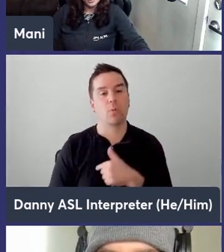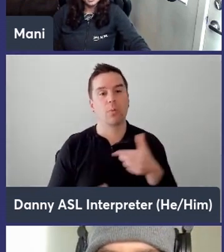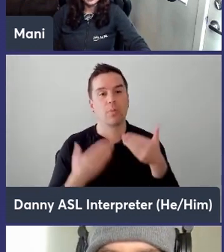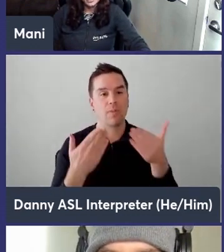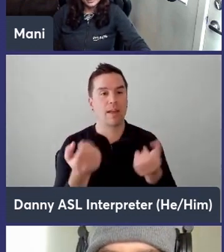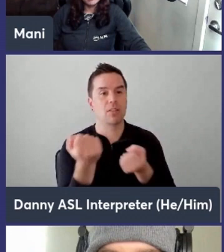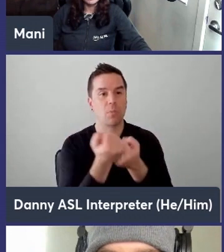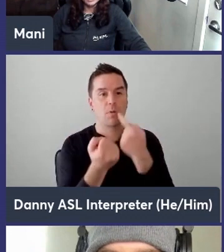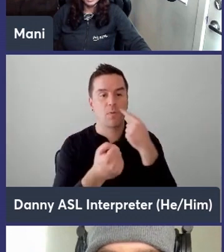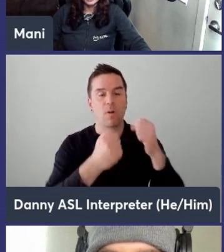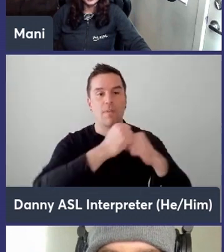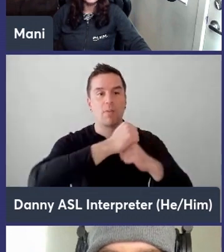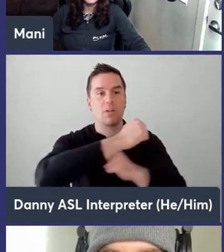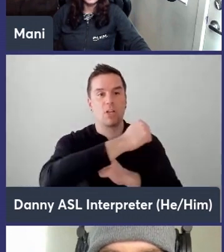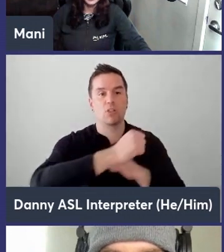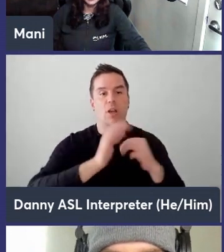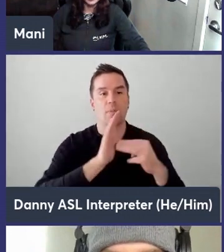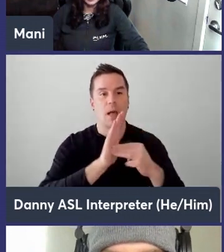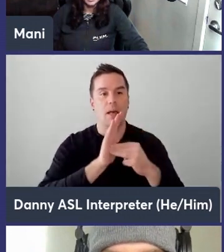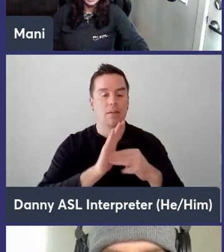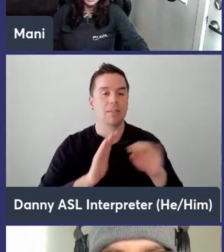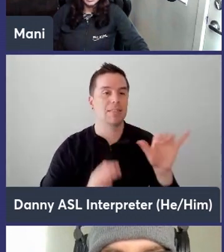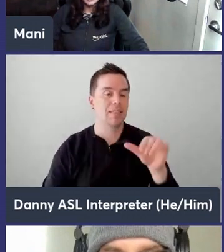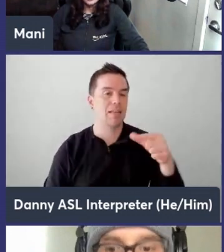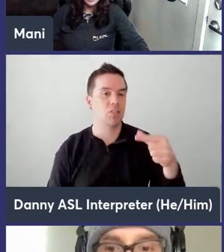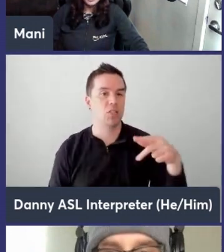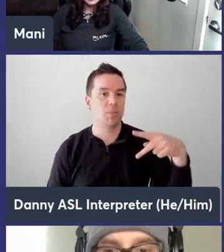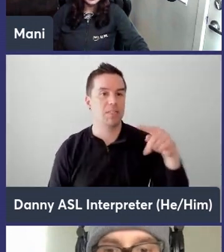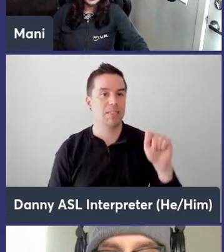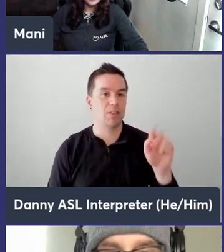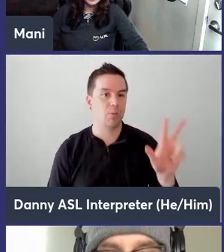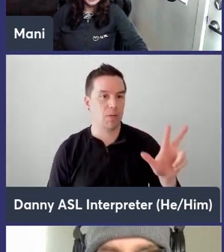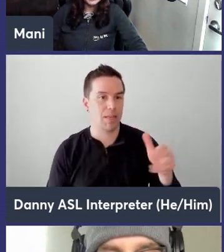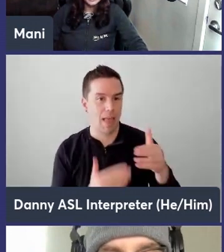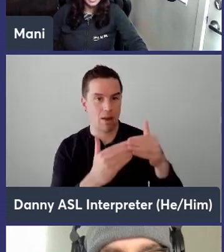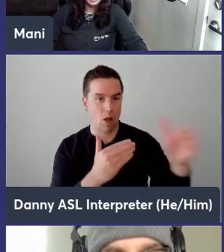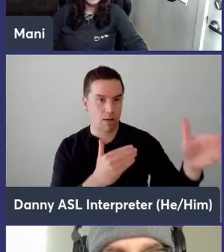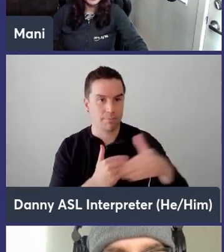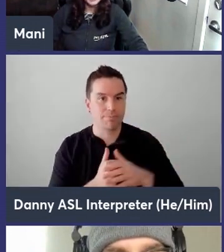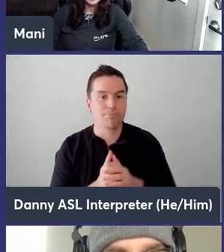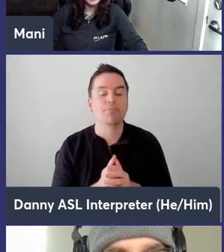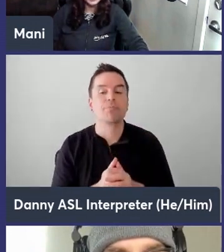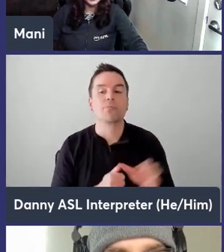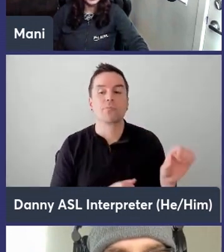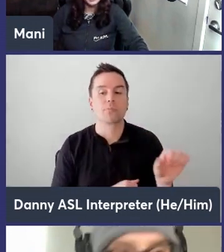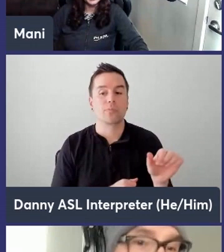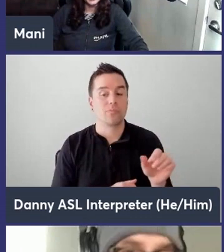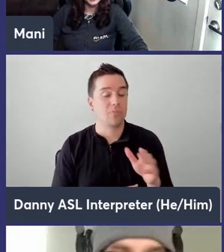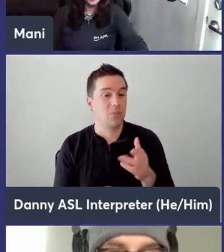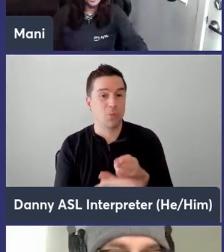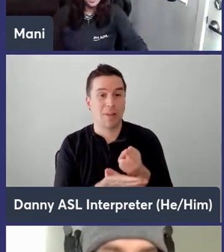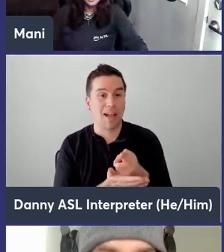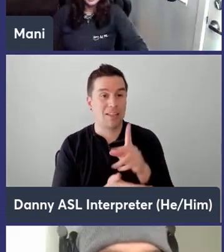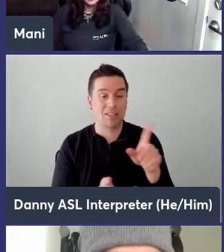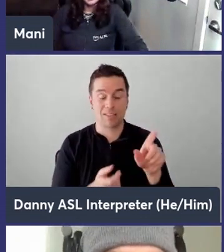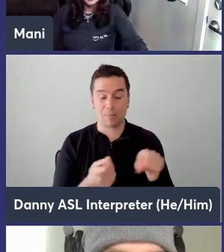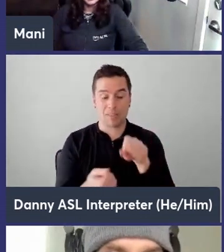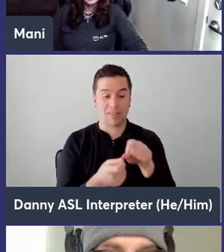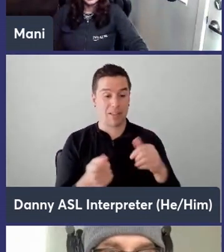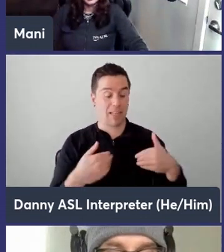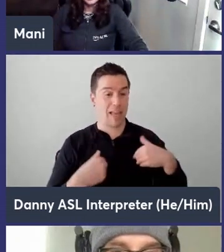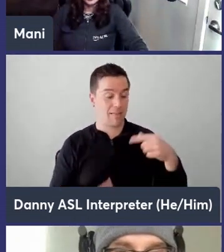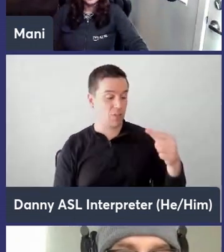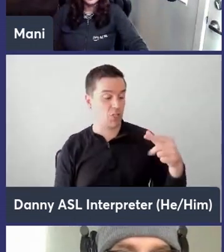like GPT-3 and all. And to be honest, I don't know whether we have specifically GPT-3 or not,